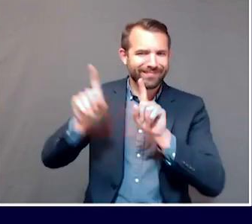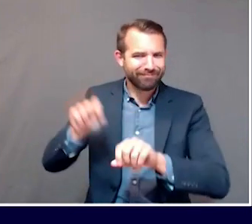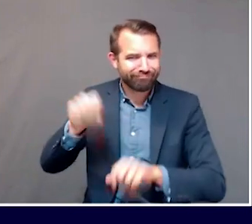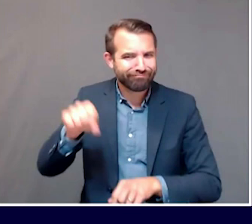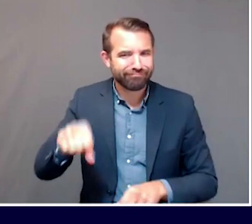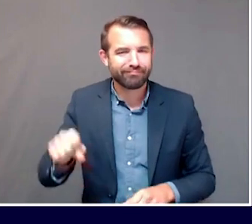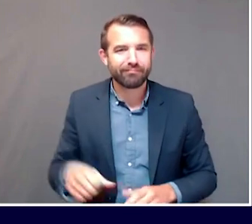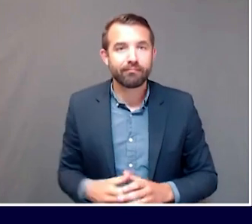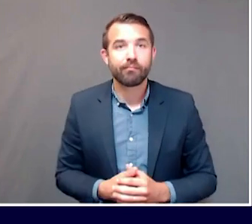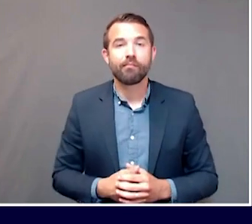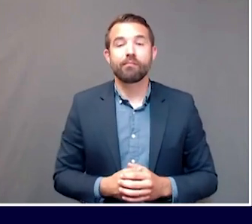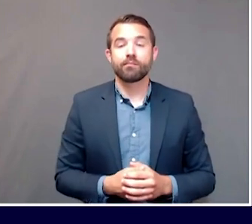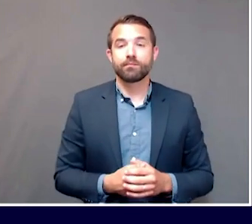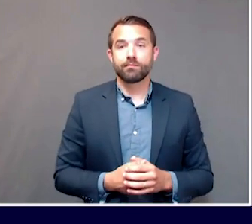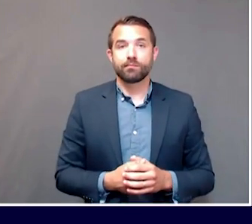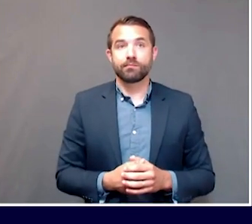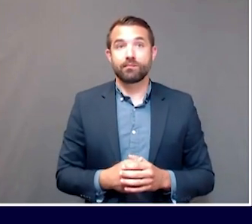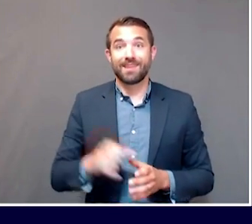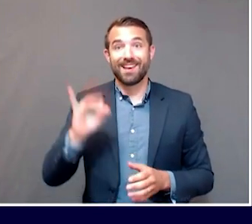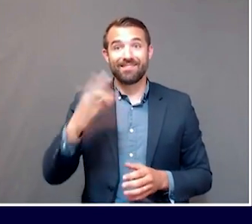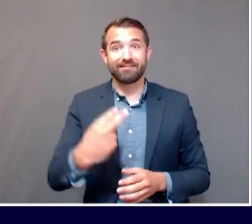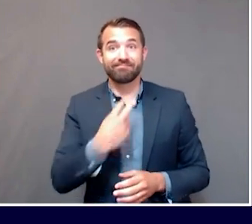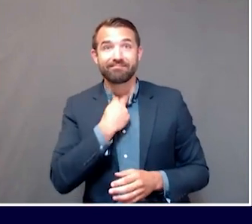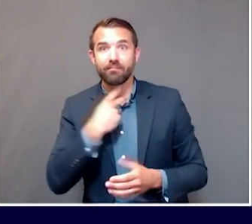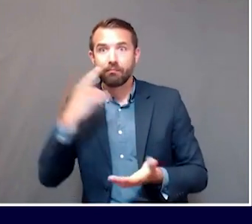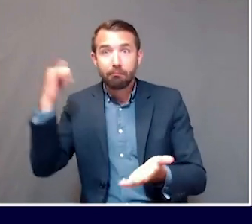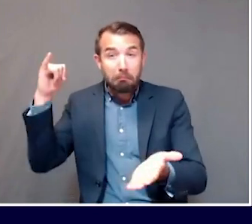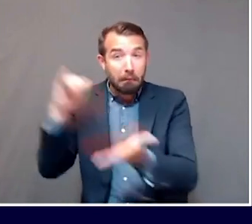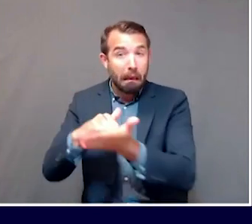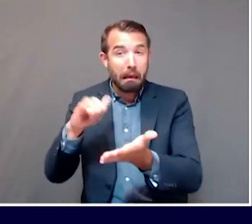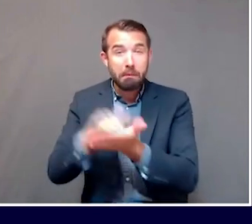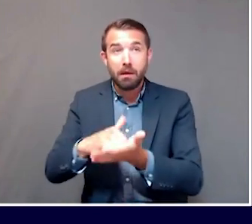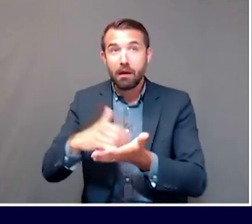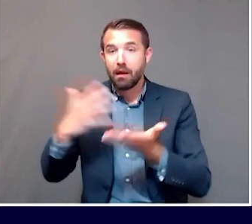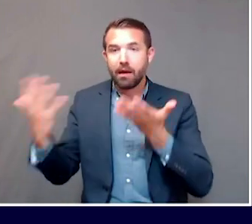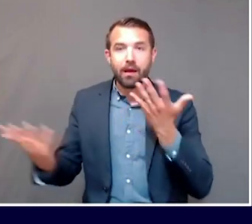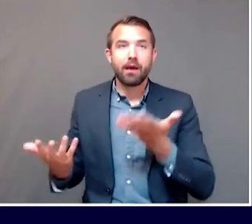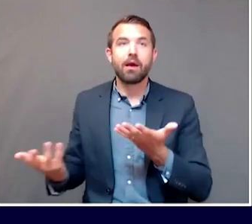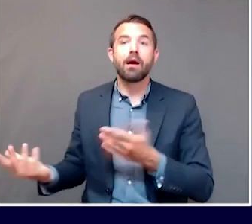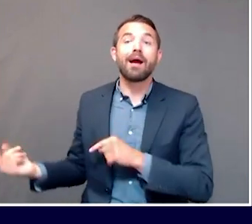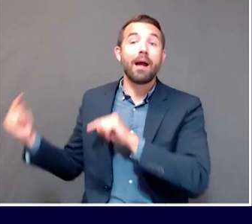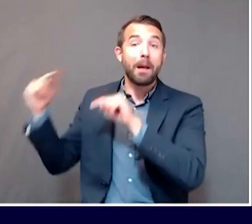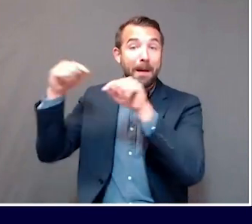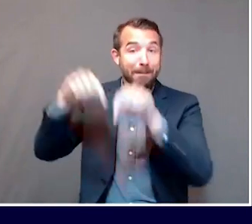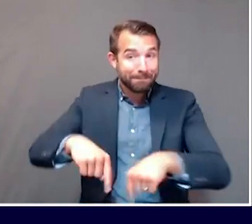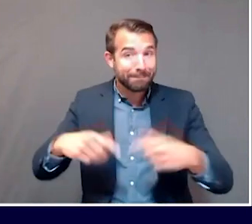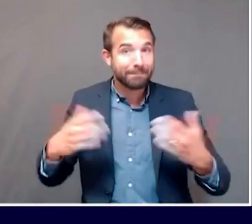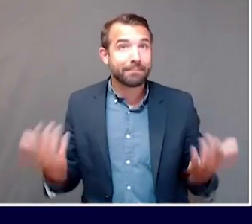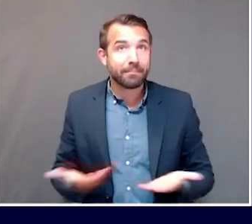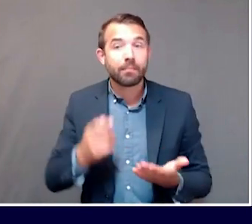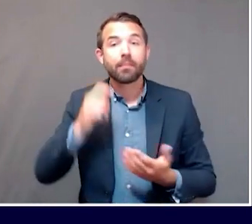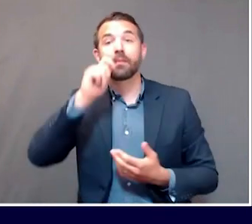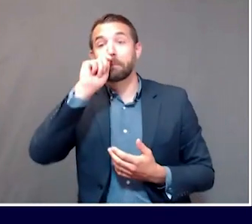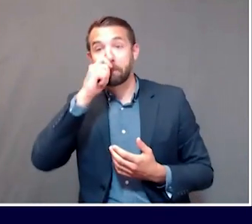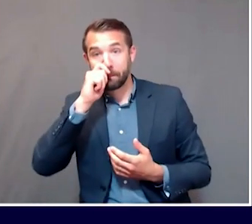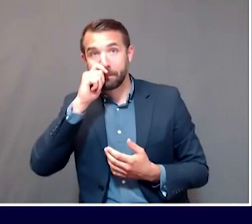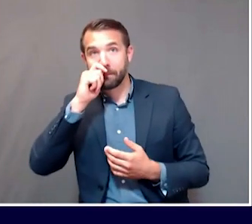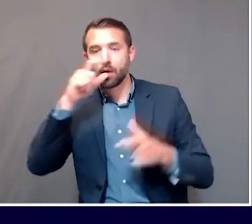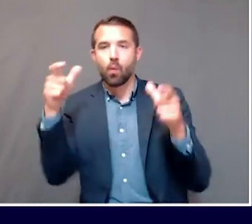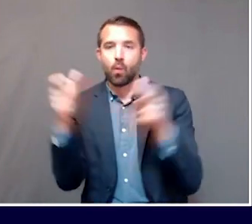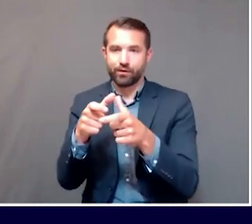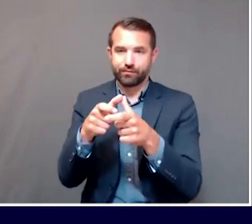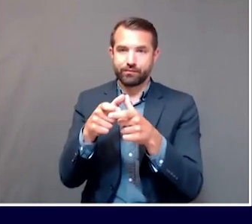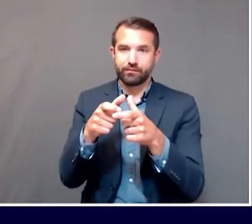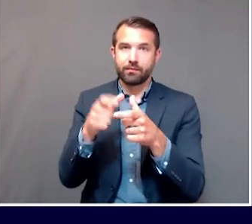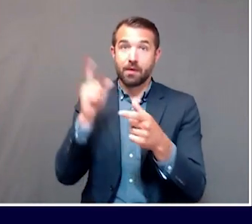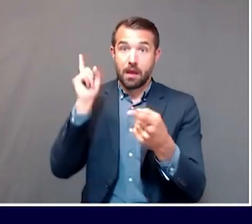come, you can probably get tested when you get here, although you still have to wait for the test result and be quarantined pending the result.